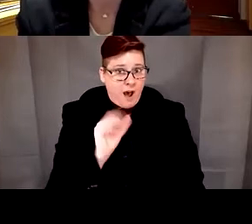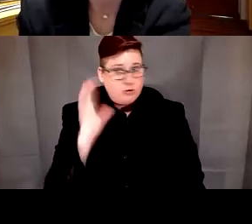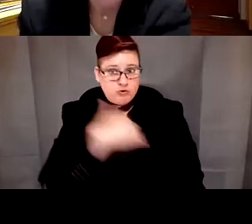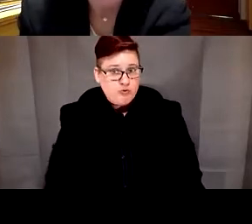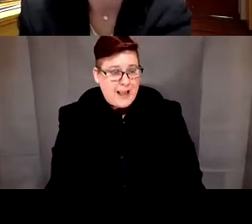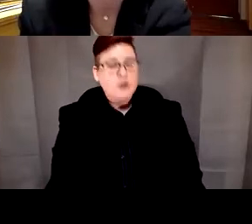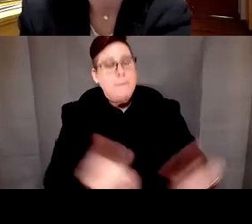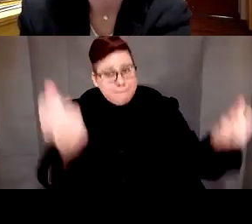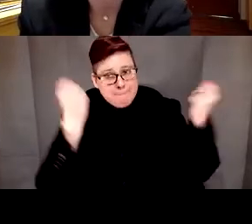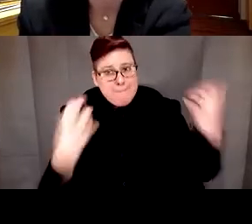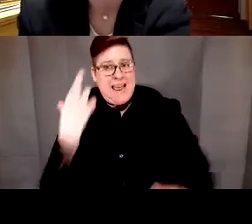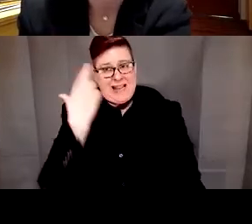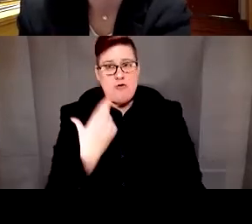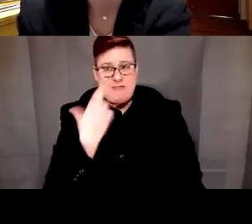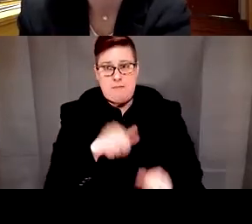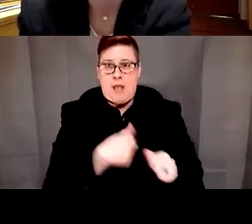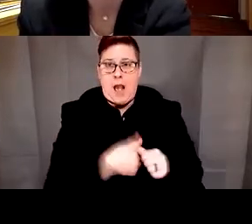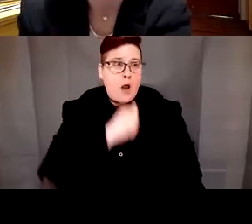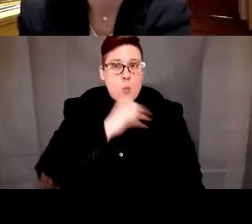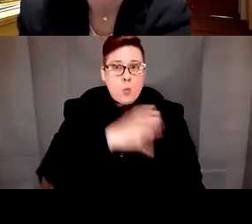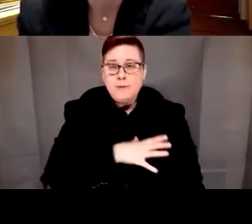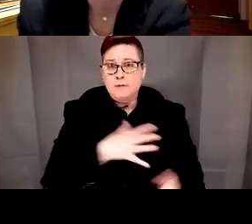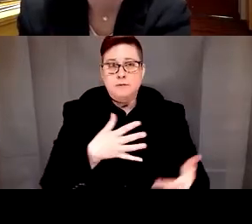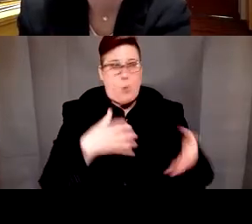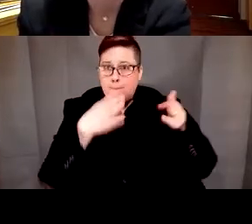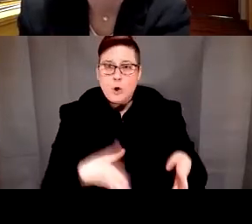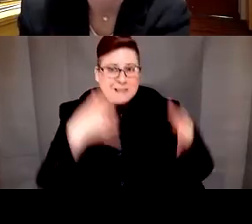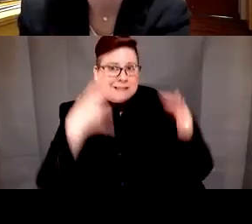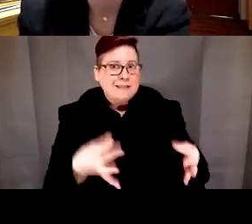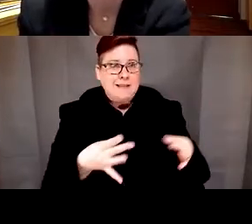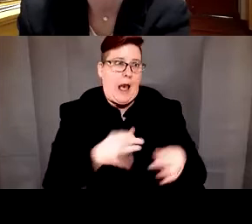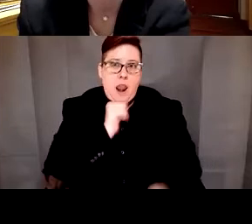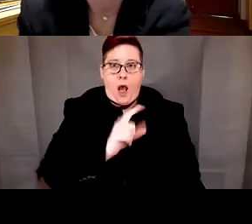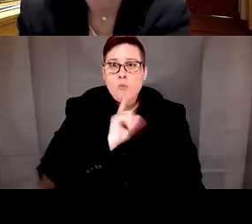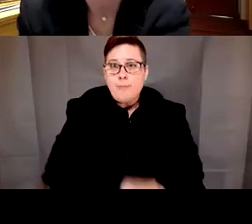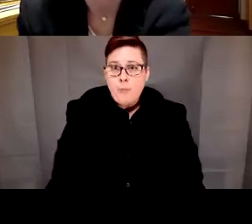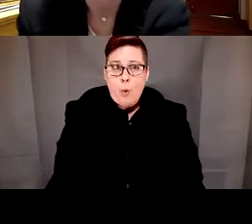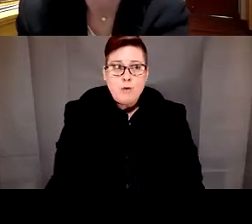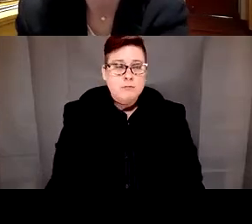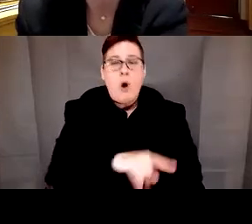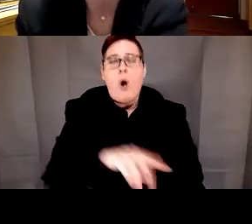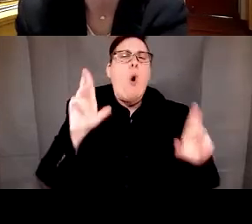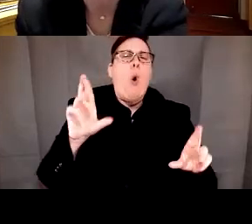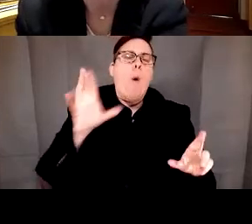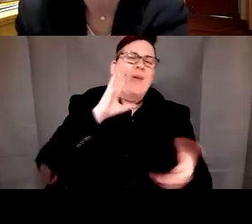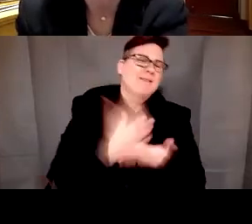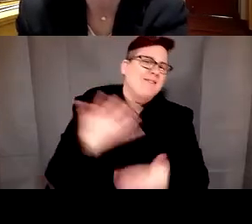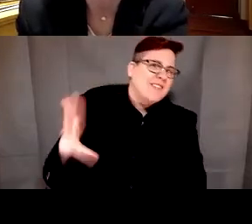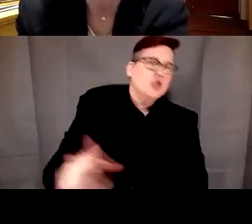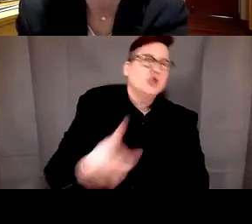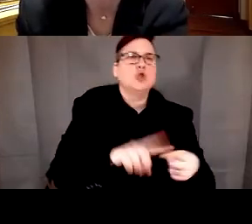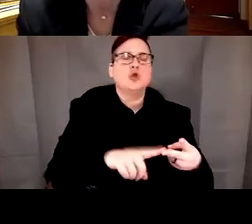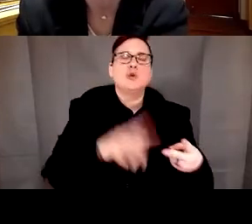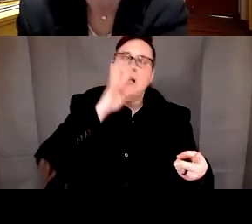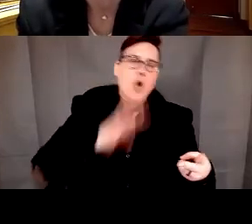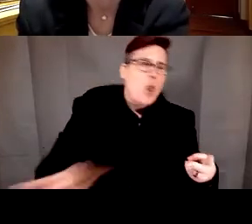are many reasons why a person would not report harassment. She hopes it'll go away. She wants to ignore